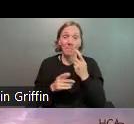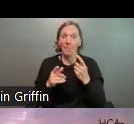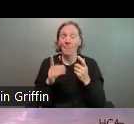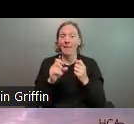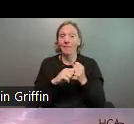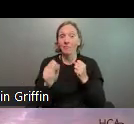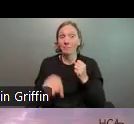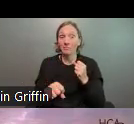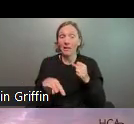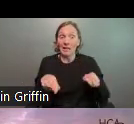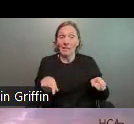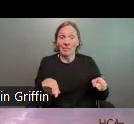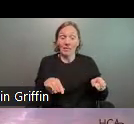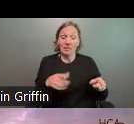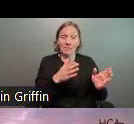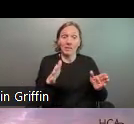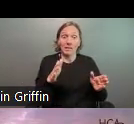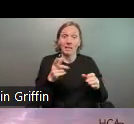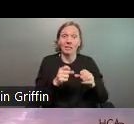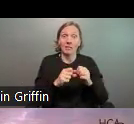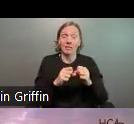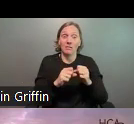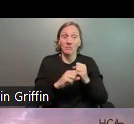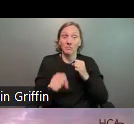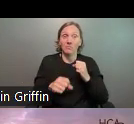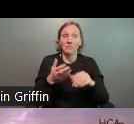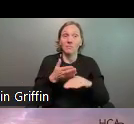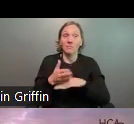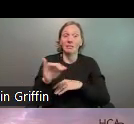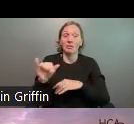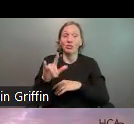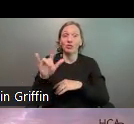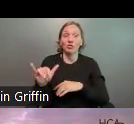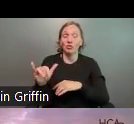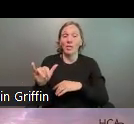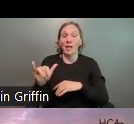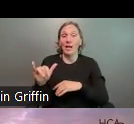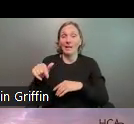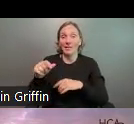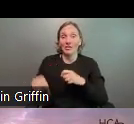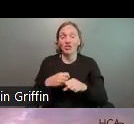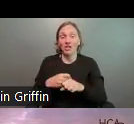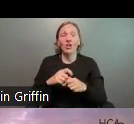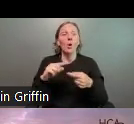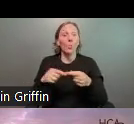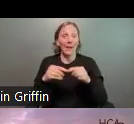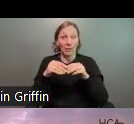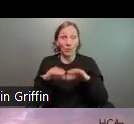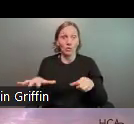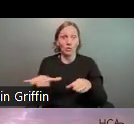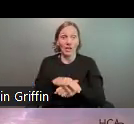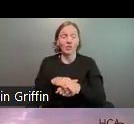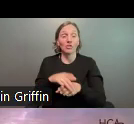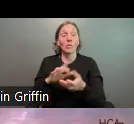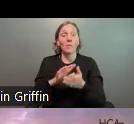extends past June, July of this year, will, when they lose their coverage and they are eligible for Apple